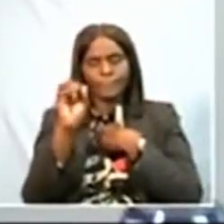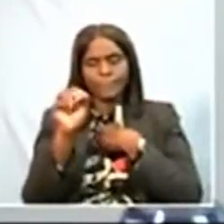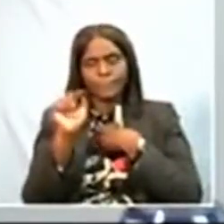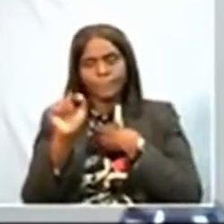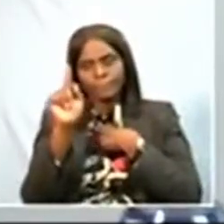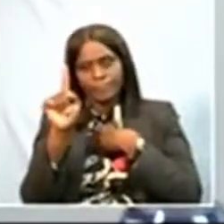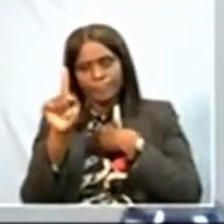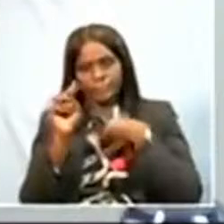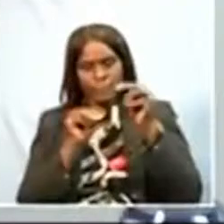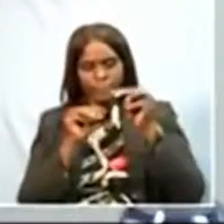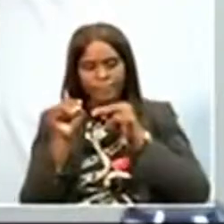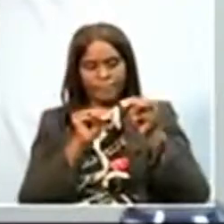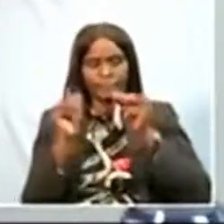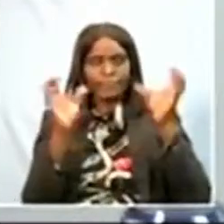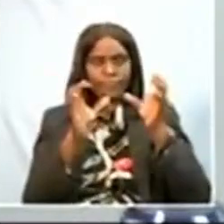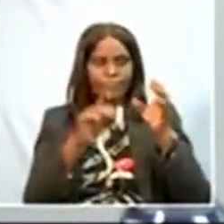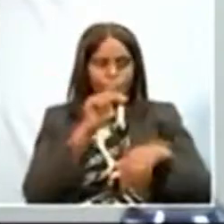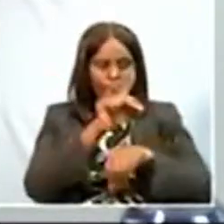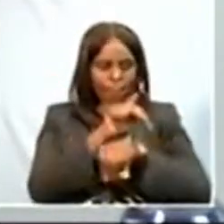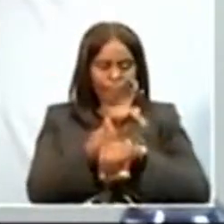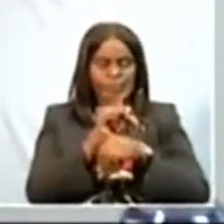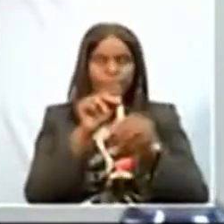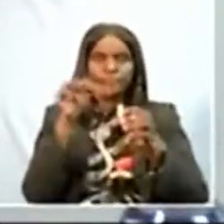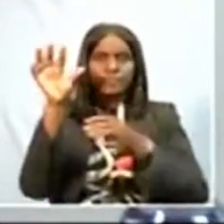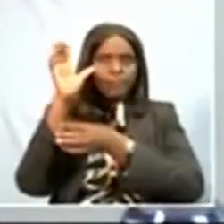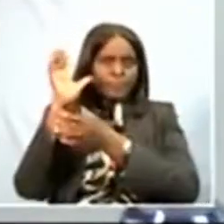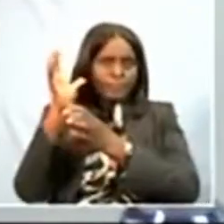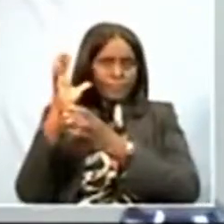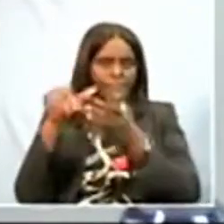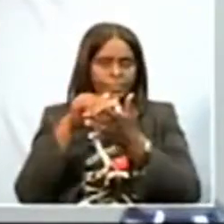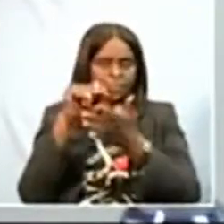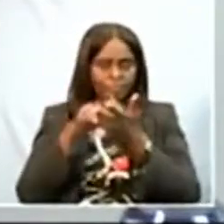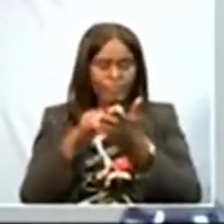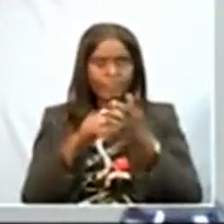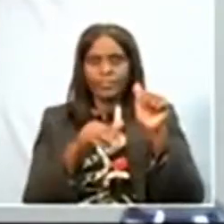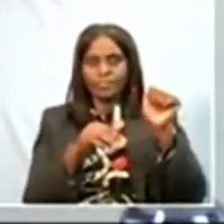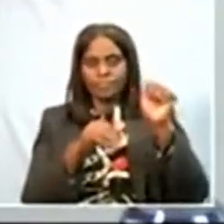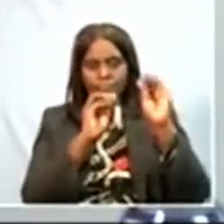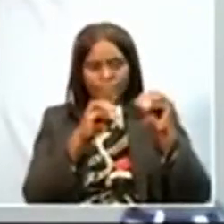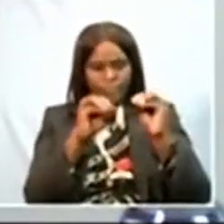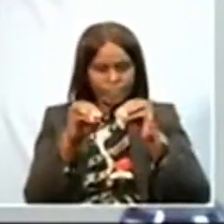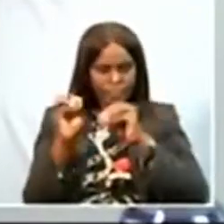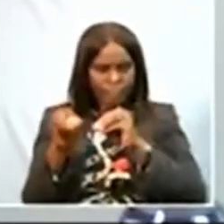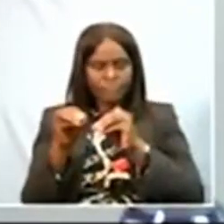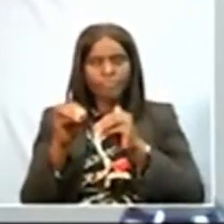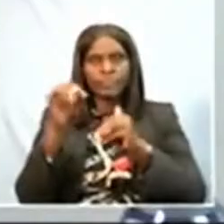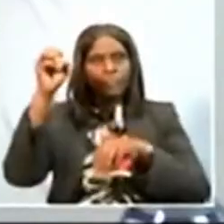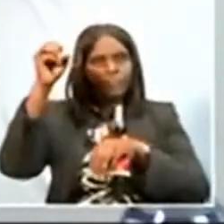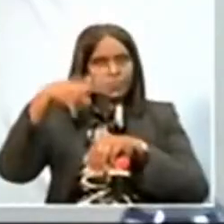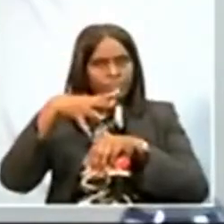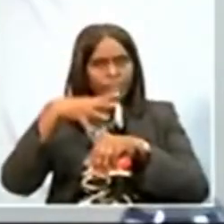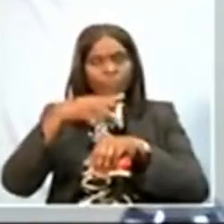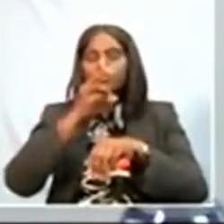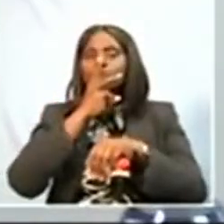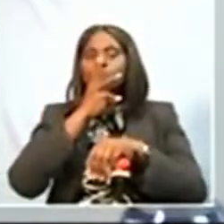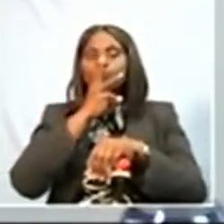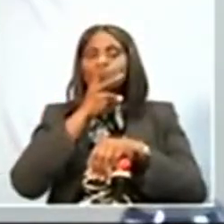40.1 Management of Community Projects, KAWAMBWA Central. A, drilling and installation of a solar-powered